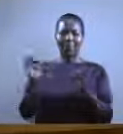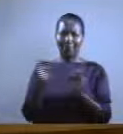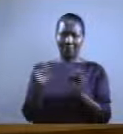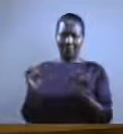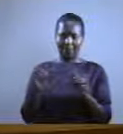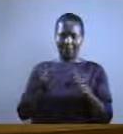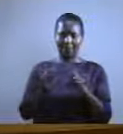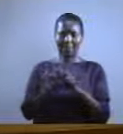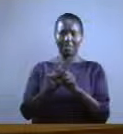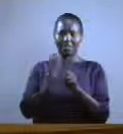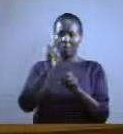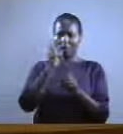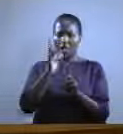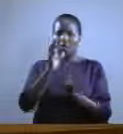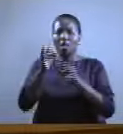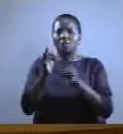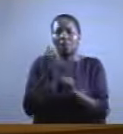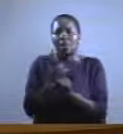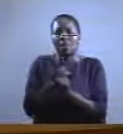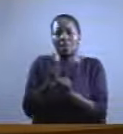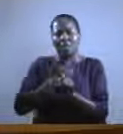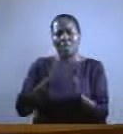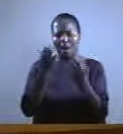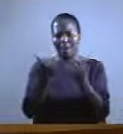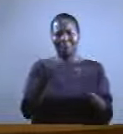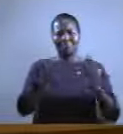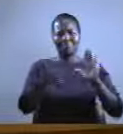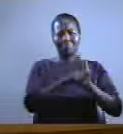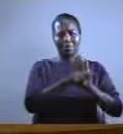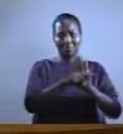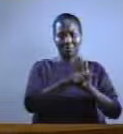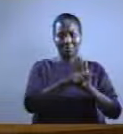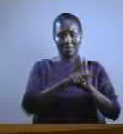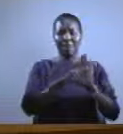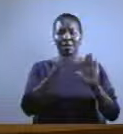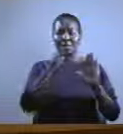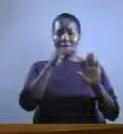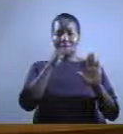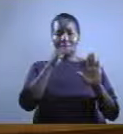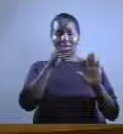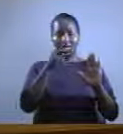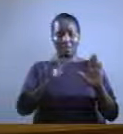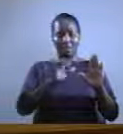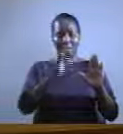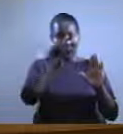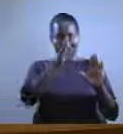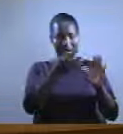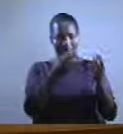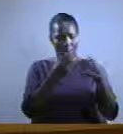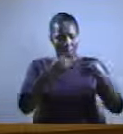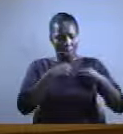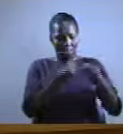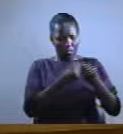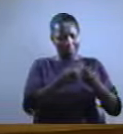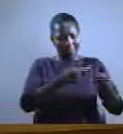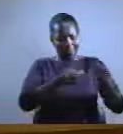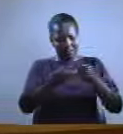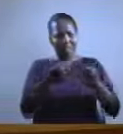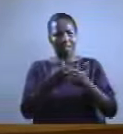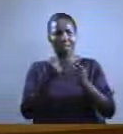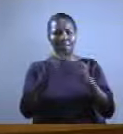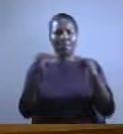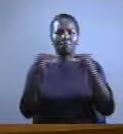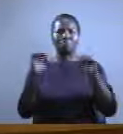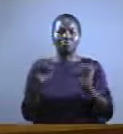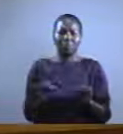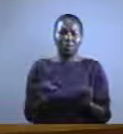had to recalibrate the budget deficit, so now we can sell state-owned entities in order to make the budget balance. The point is,